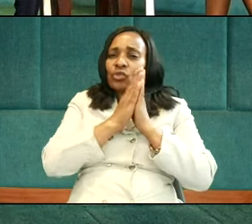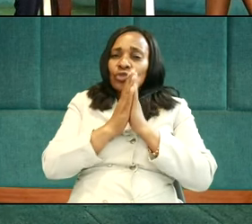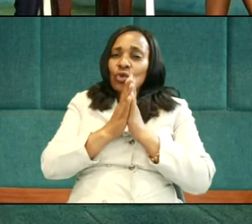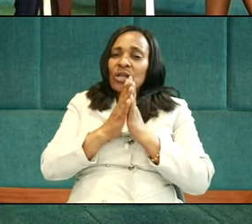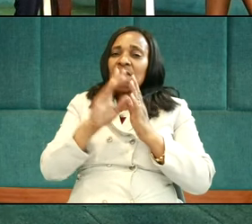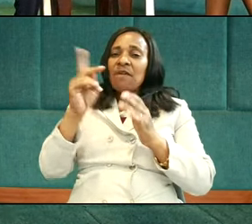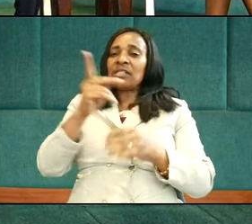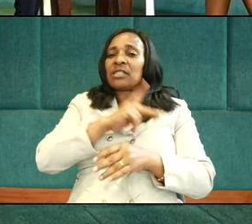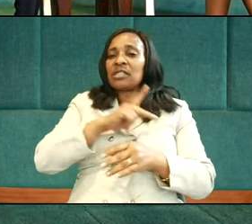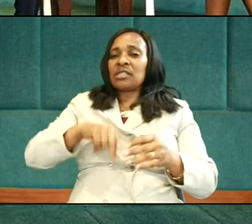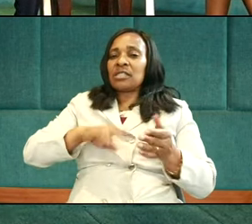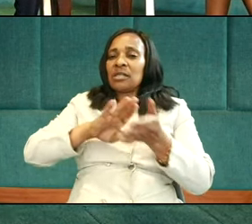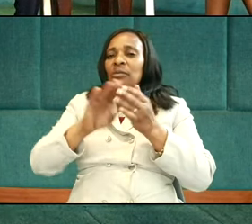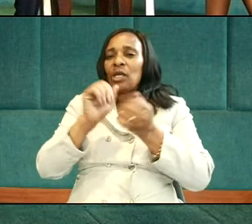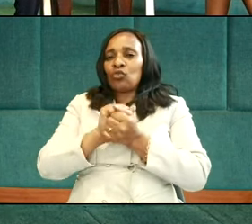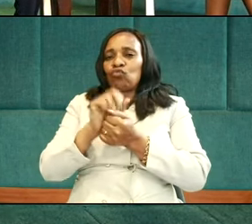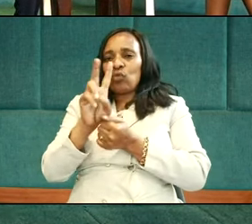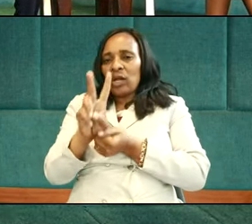chapter